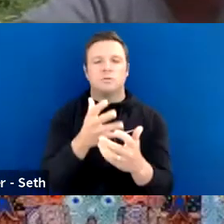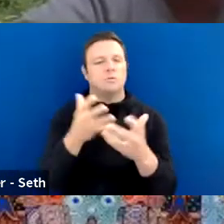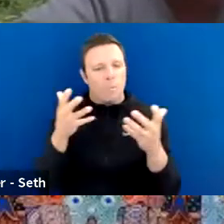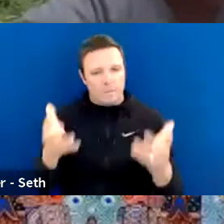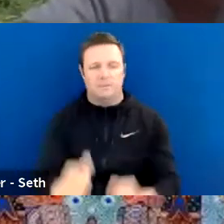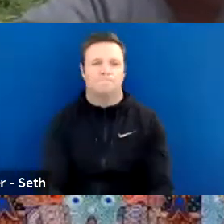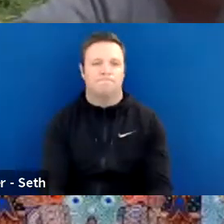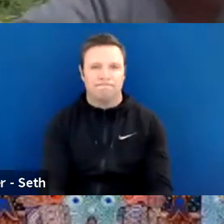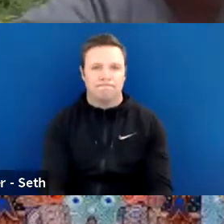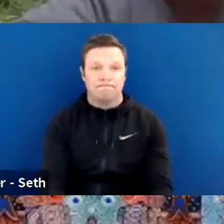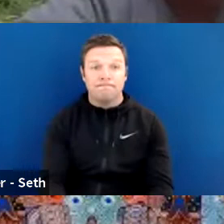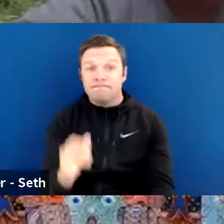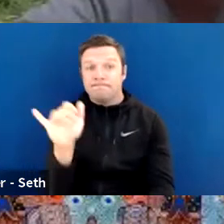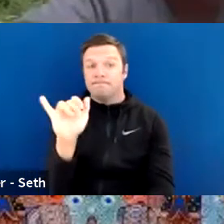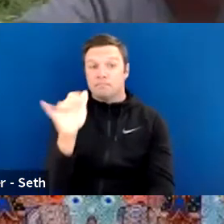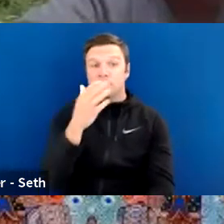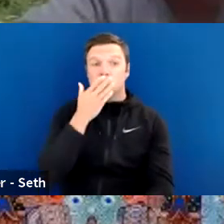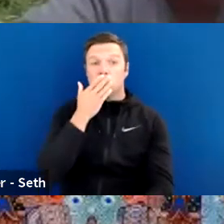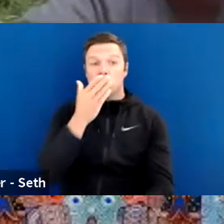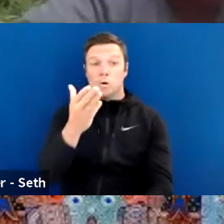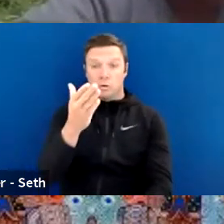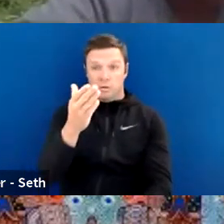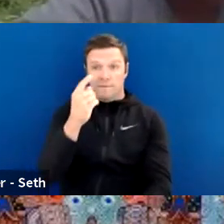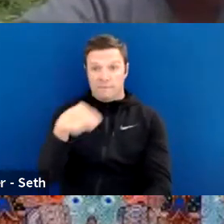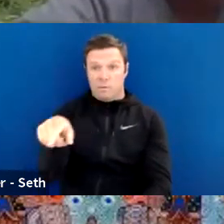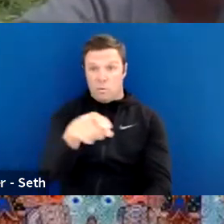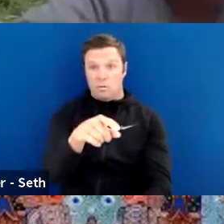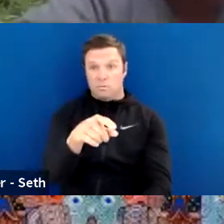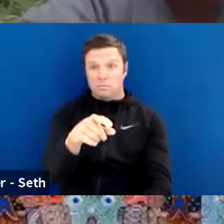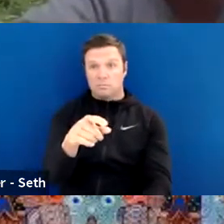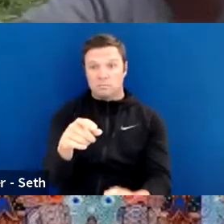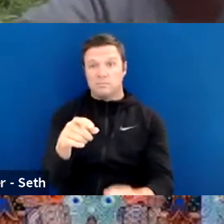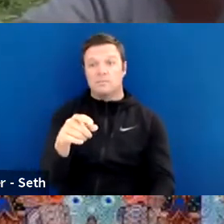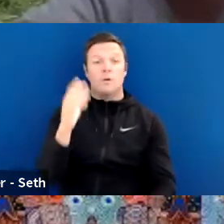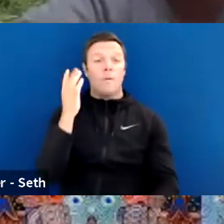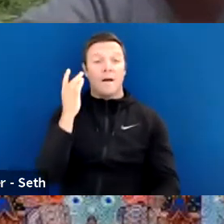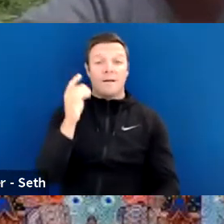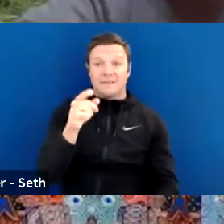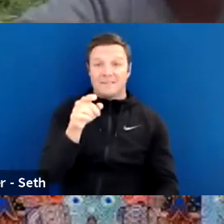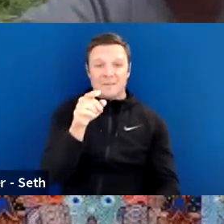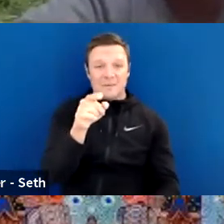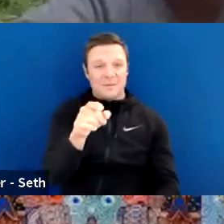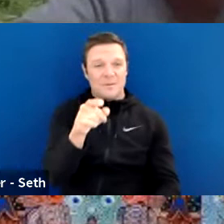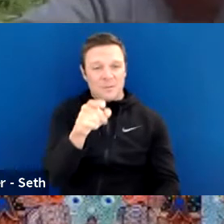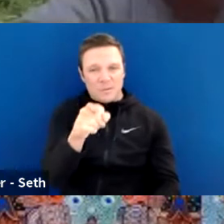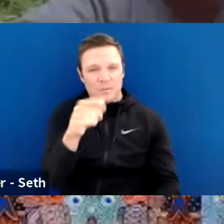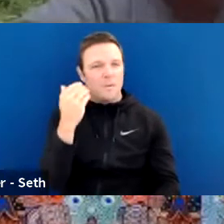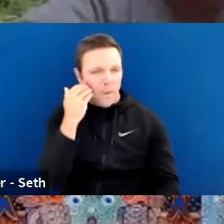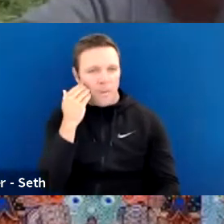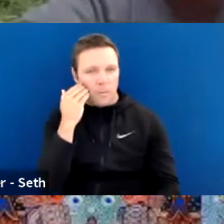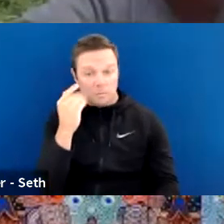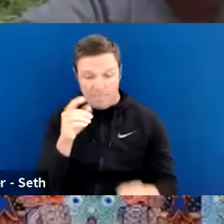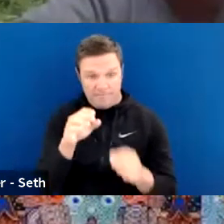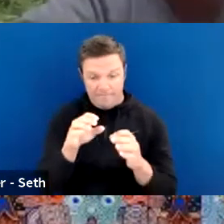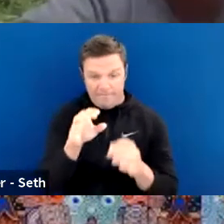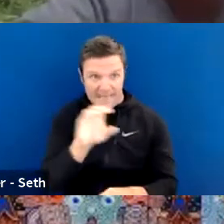process. It also is a good thing for you to do, because you're the one who knows in the